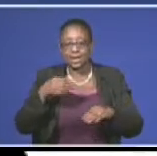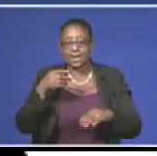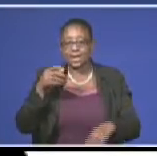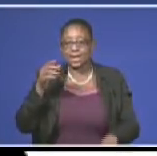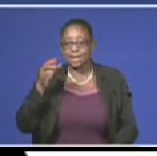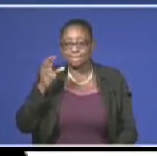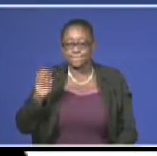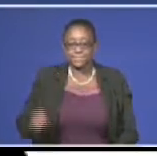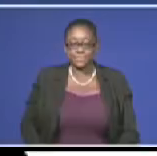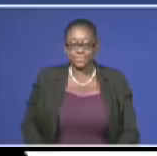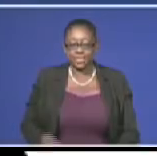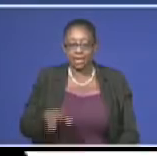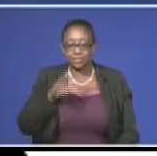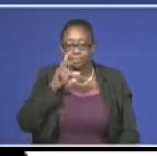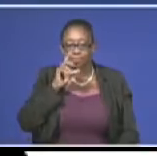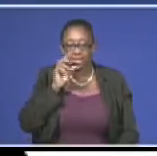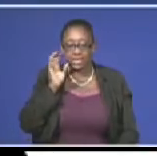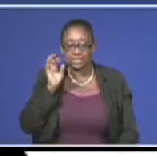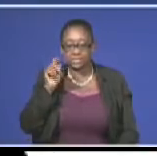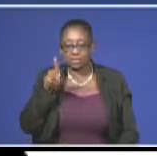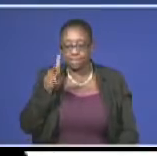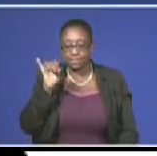Exuma. Yes.